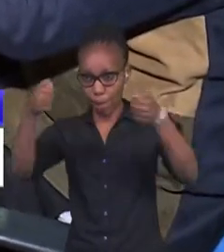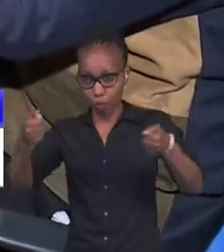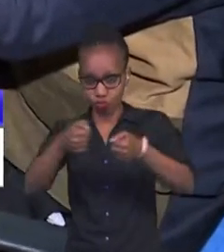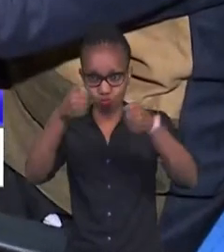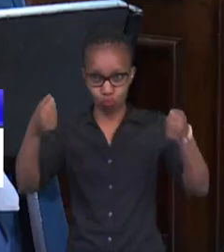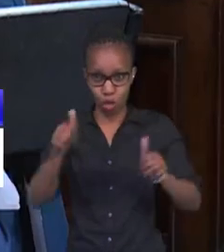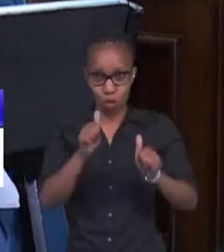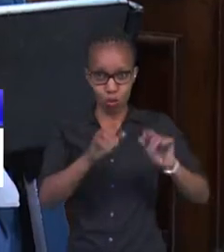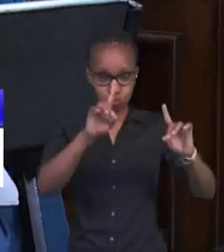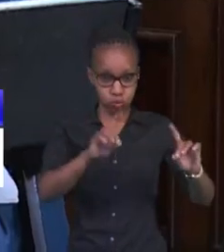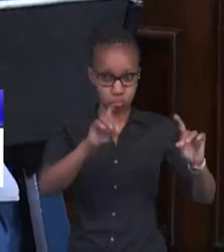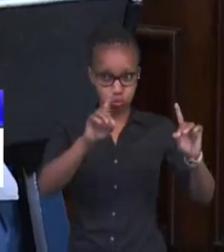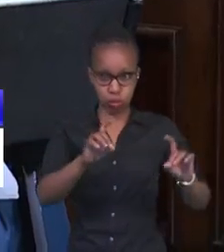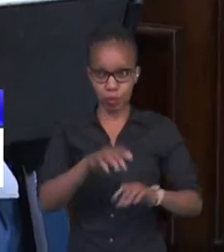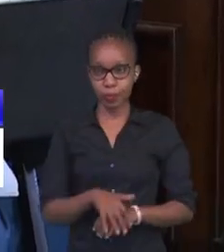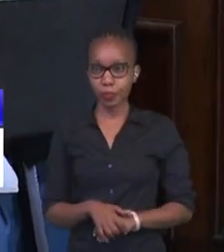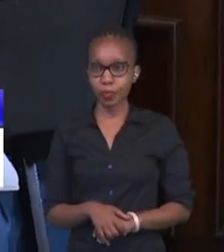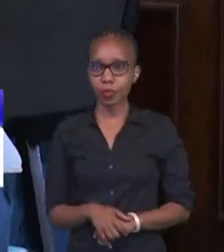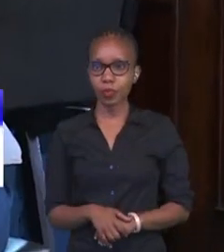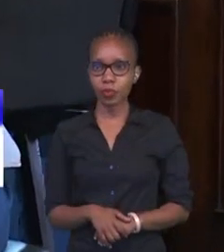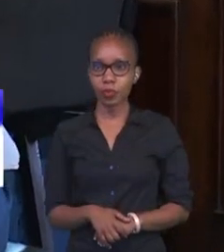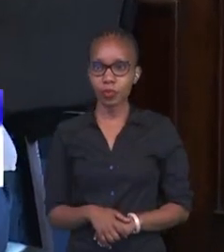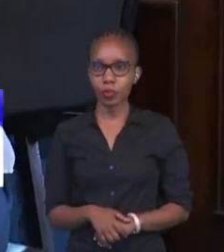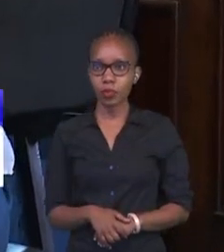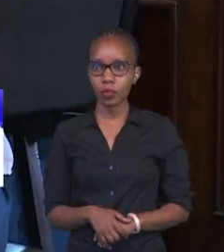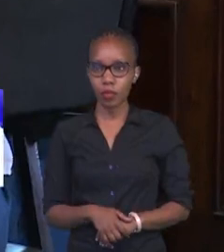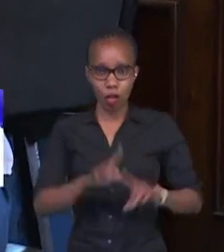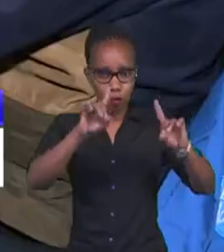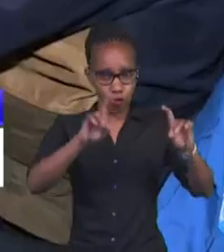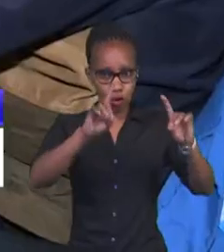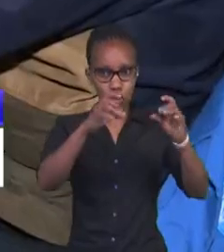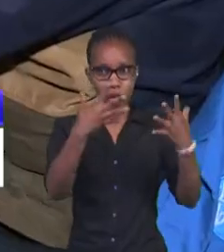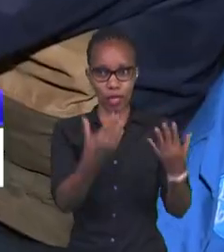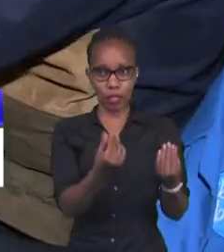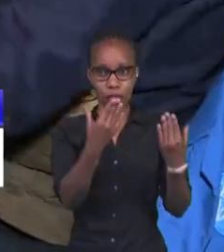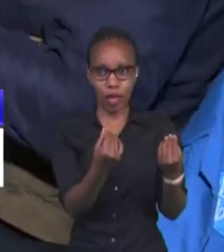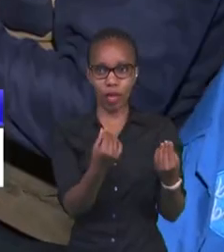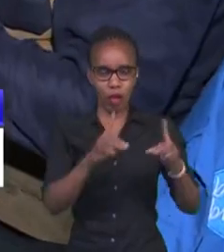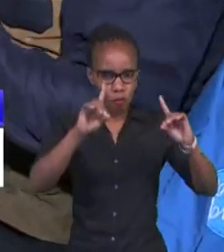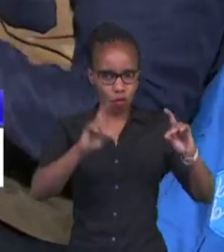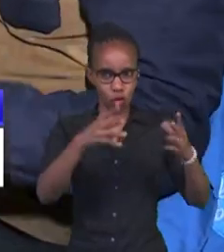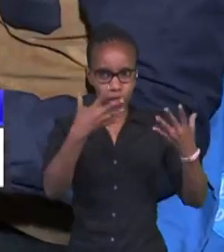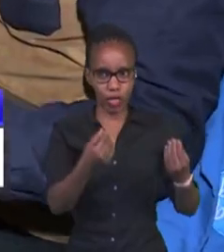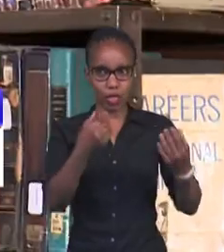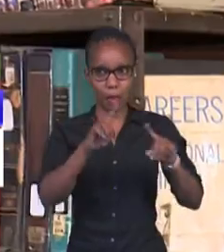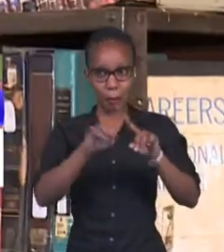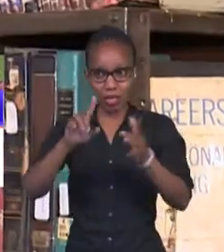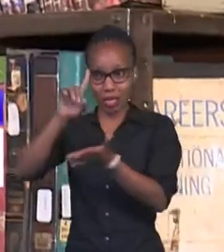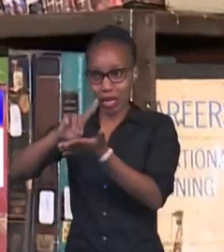taken, a photo was taken of downstairs. So taking photos is the easiest part of this work. Metadata is the